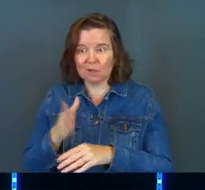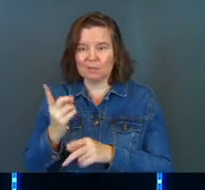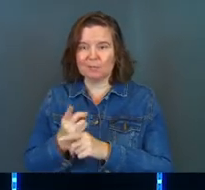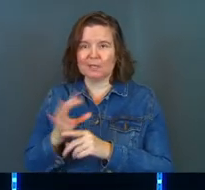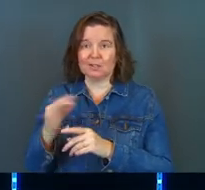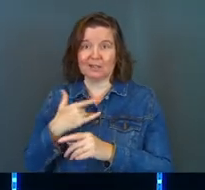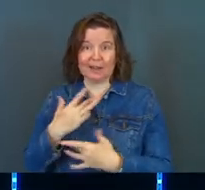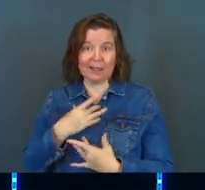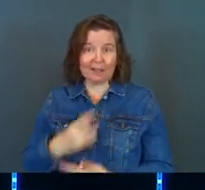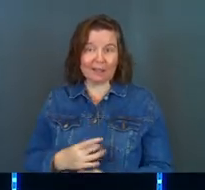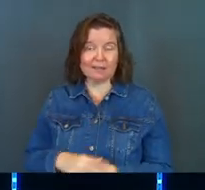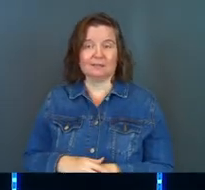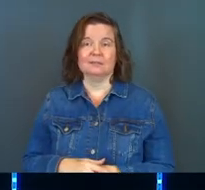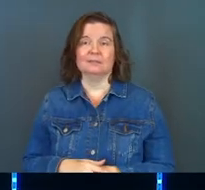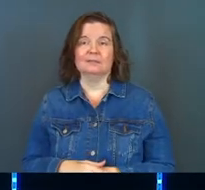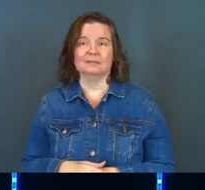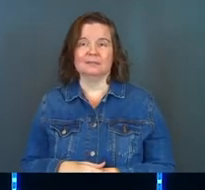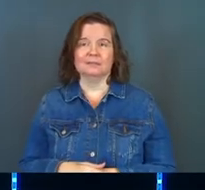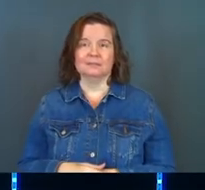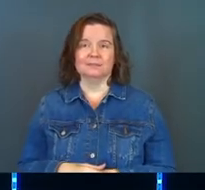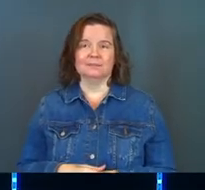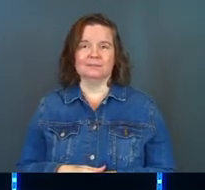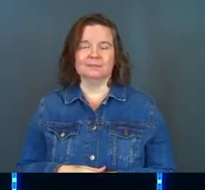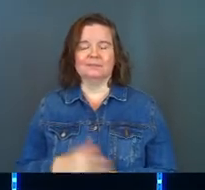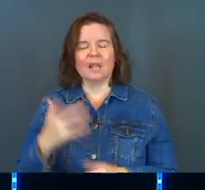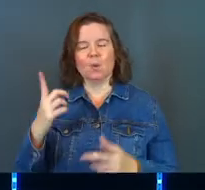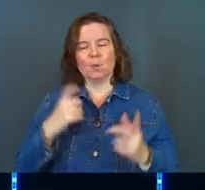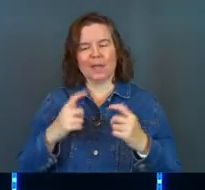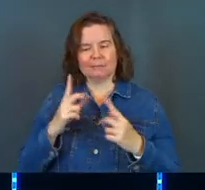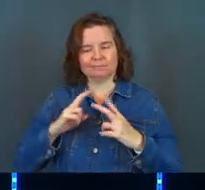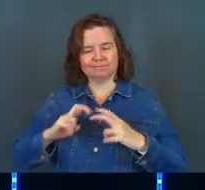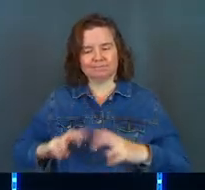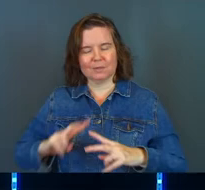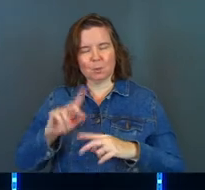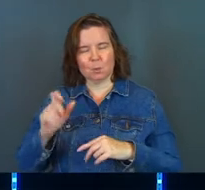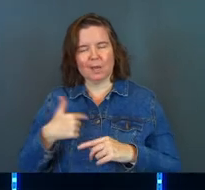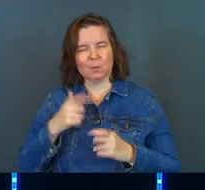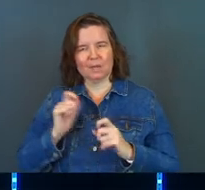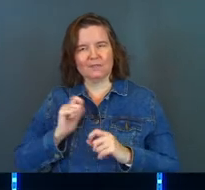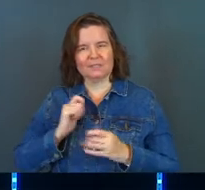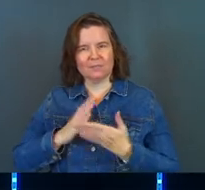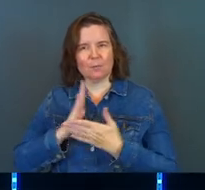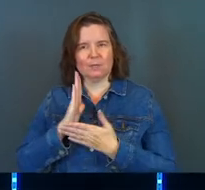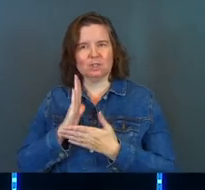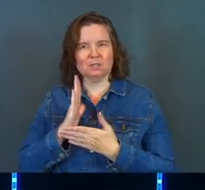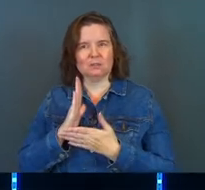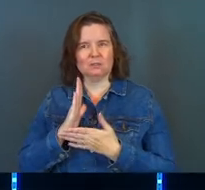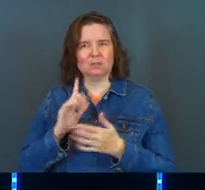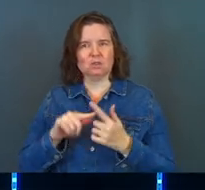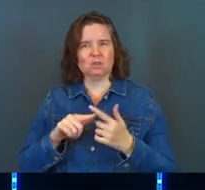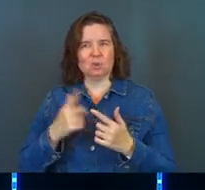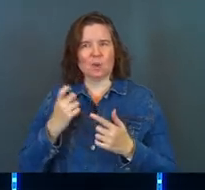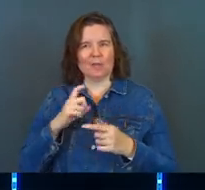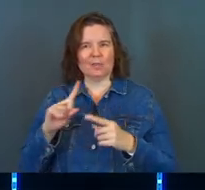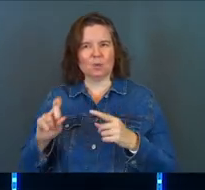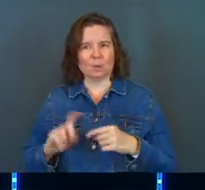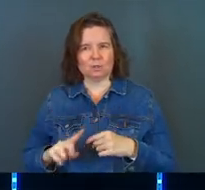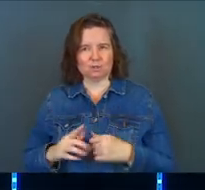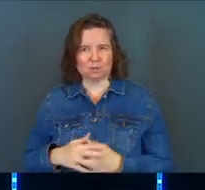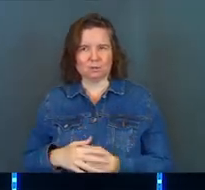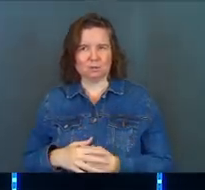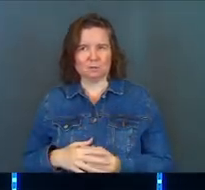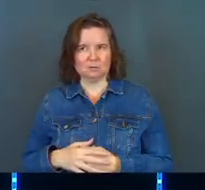pick the songs I like? And we ask ourselves these questions and we give ourselves permission to ask these